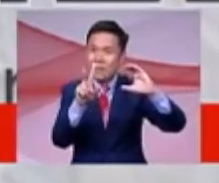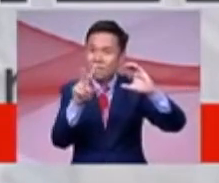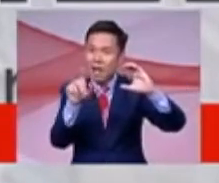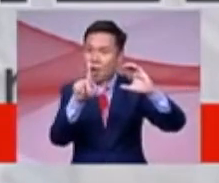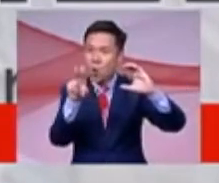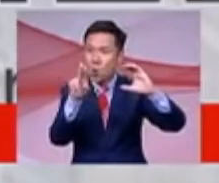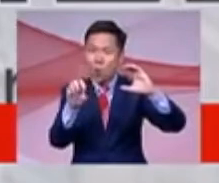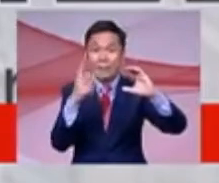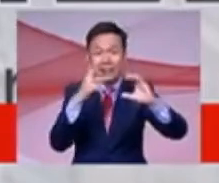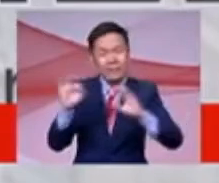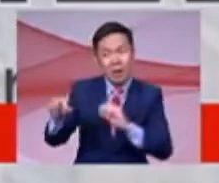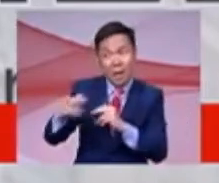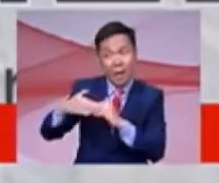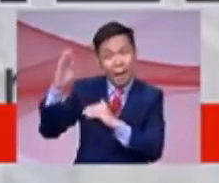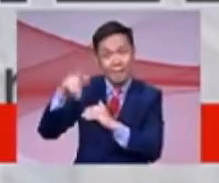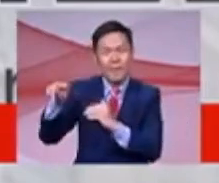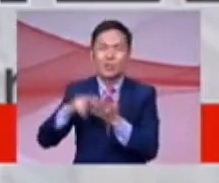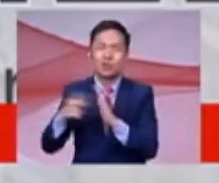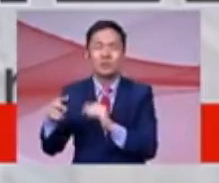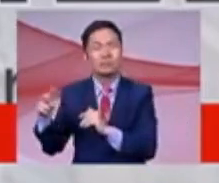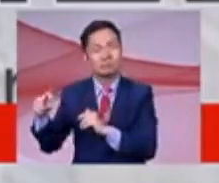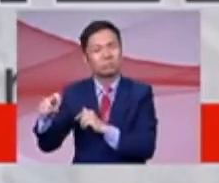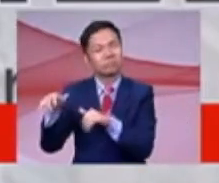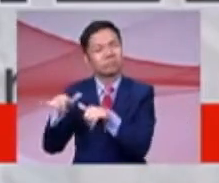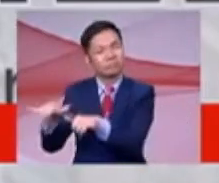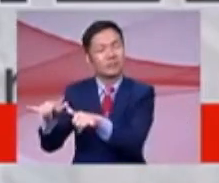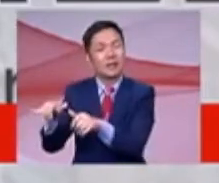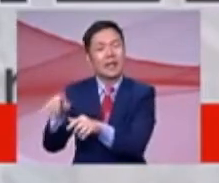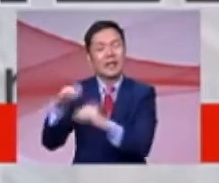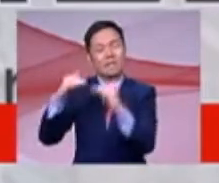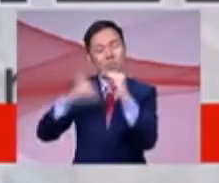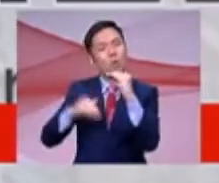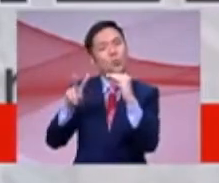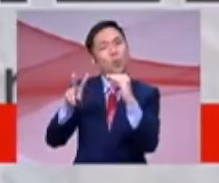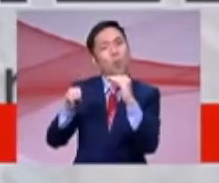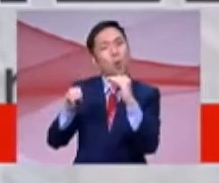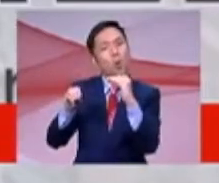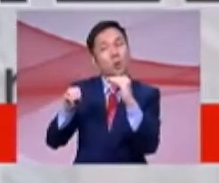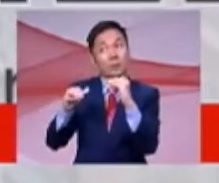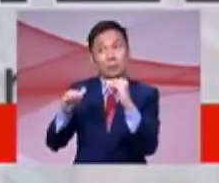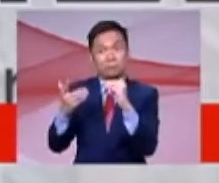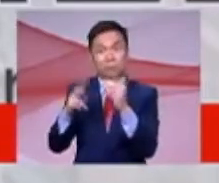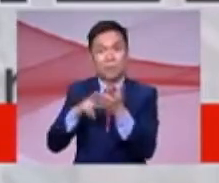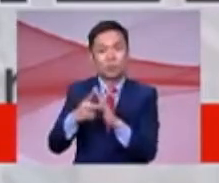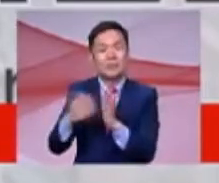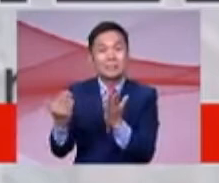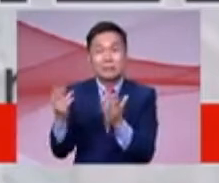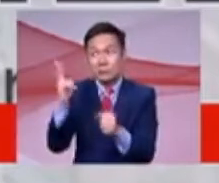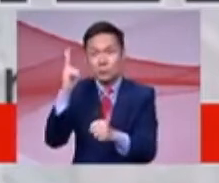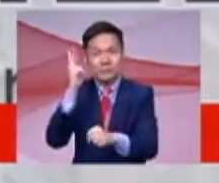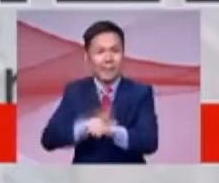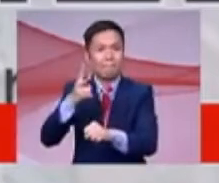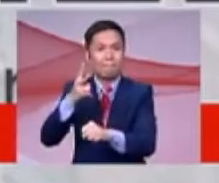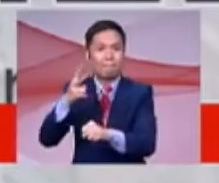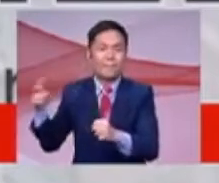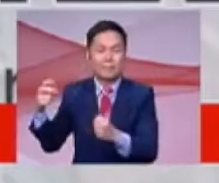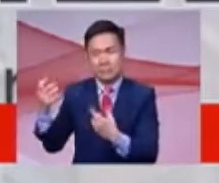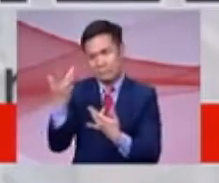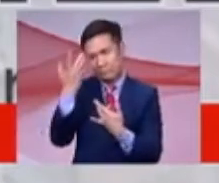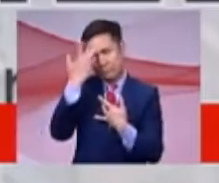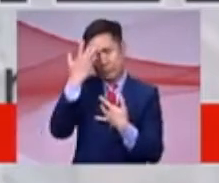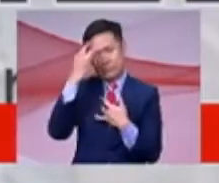that means it's the old infection. If the CT value is below 20, that means it's a new infection. So we are using that. So